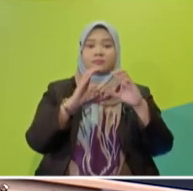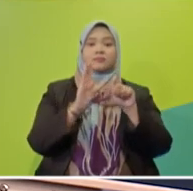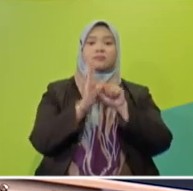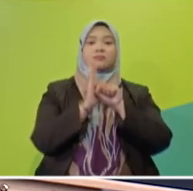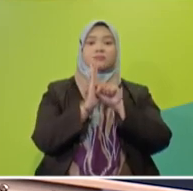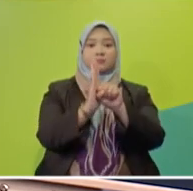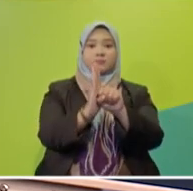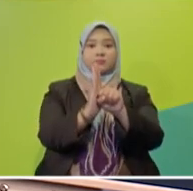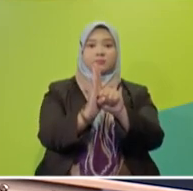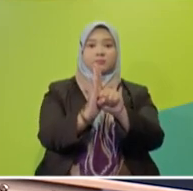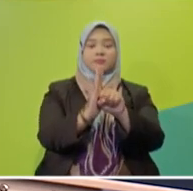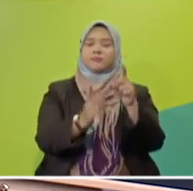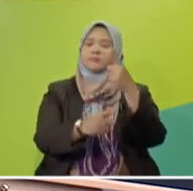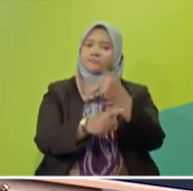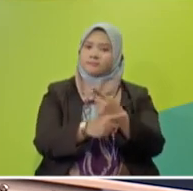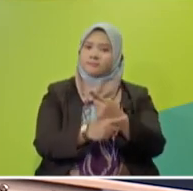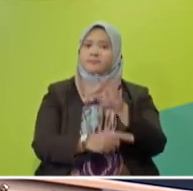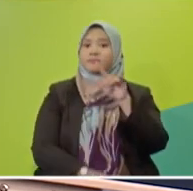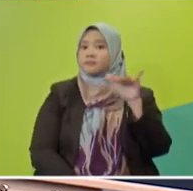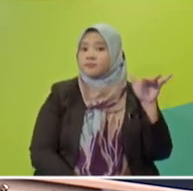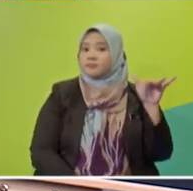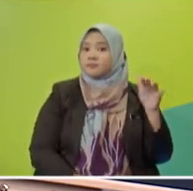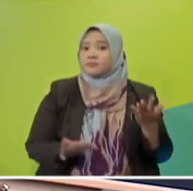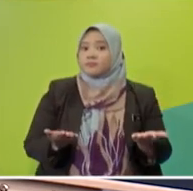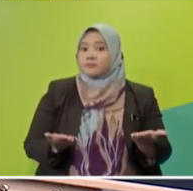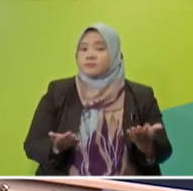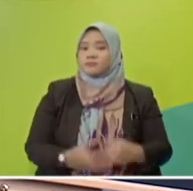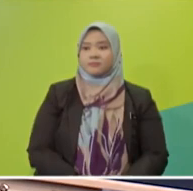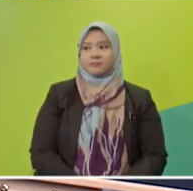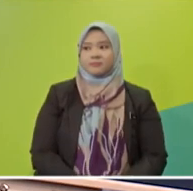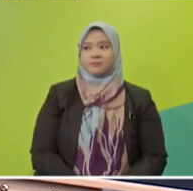Can you look at the color? Here, here, here, over here.